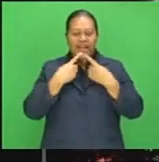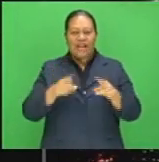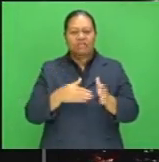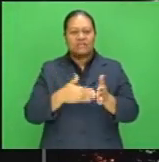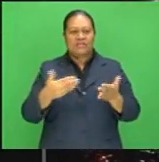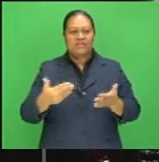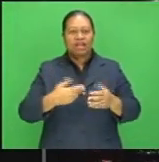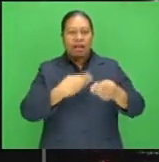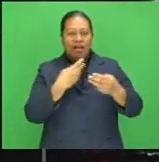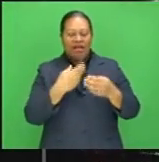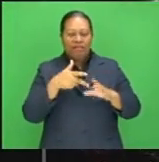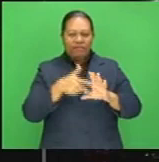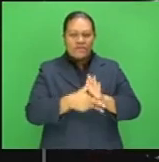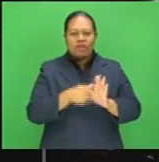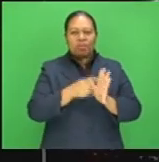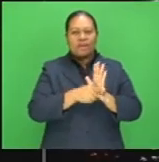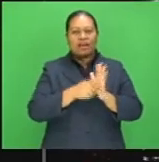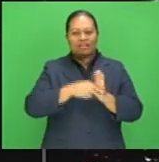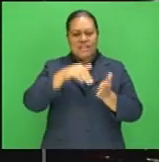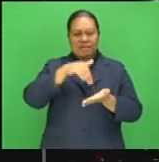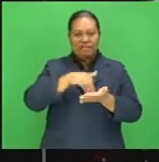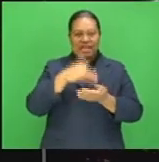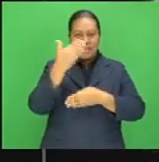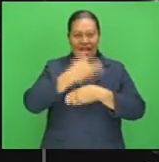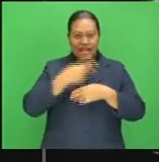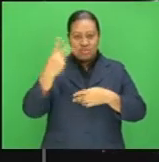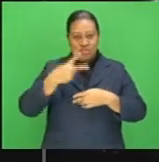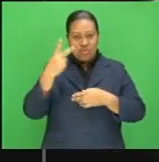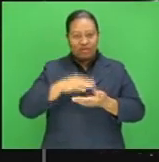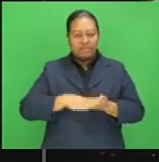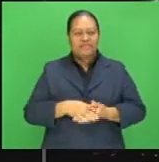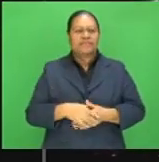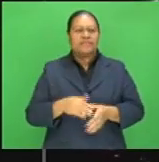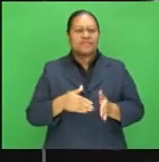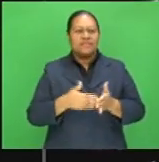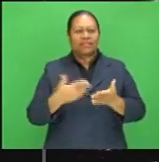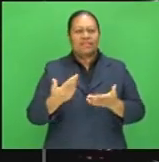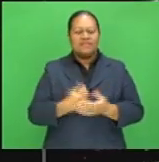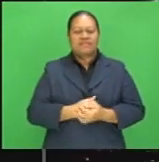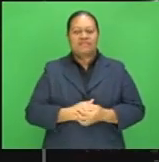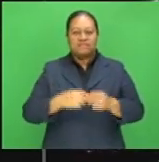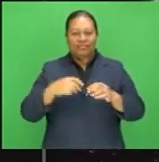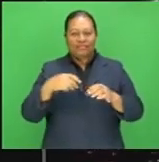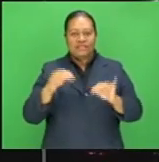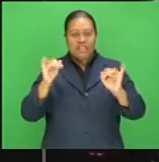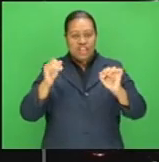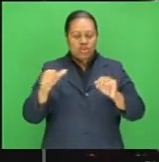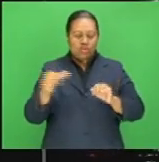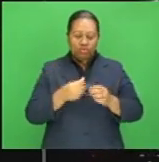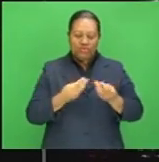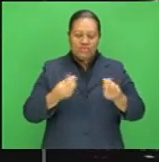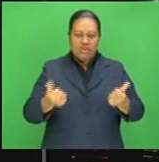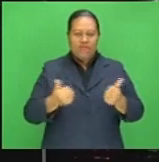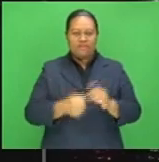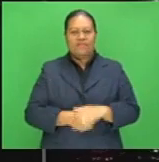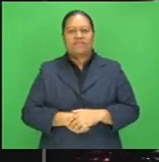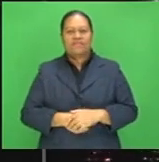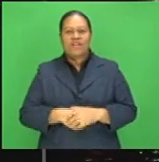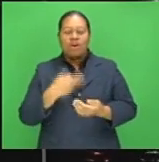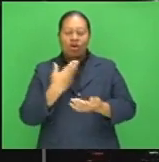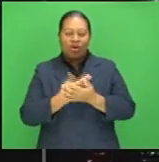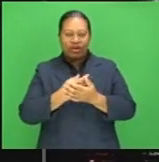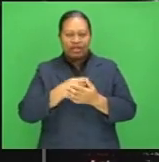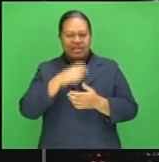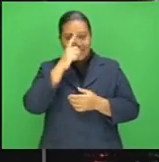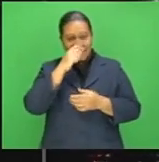price changes effective midnight, and SODELPA still to resolve internal issues. Now for these stories and others, tune in daily